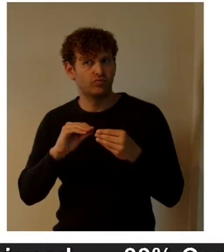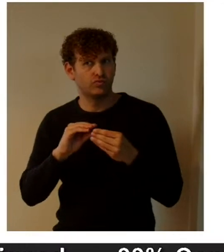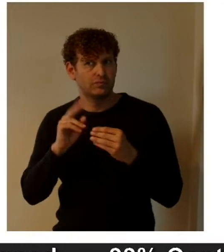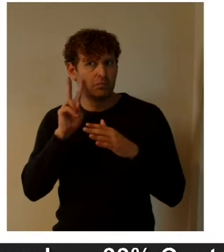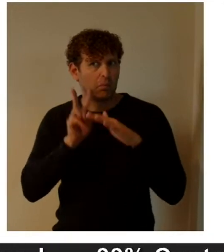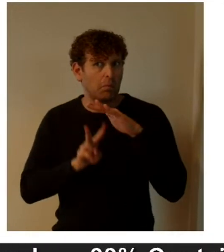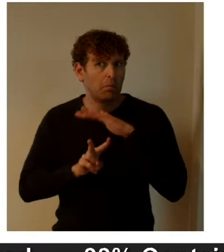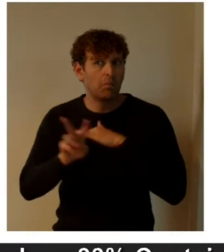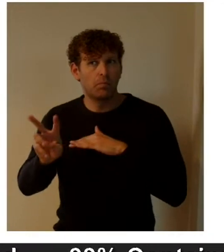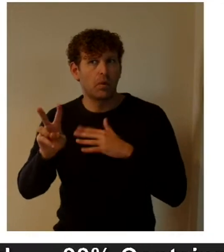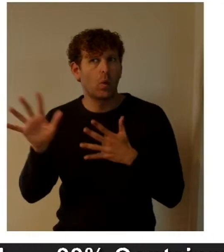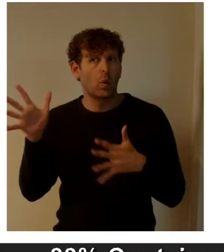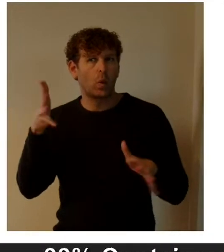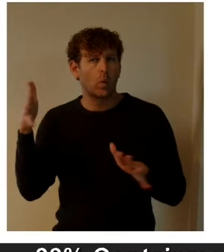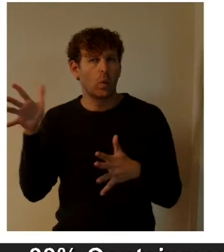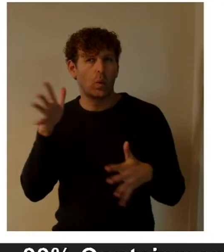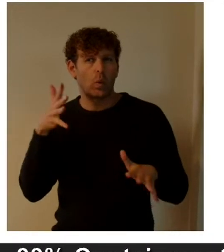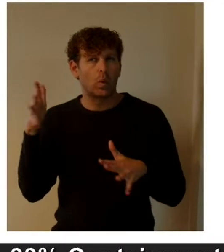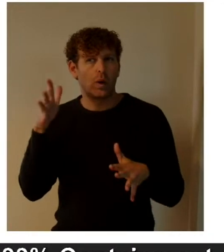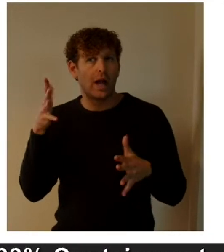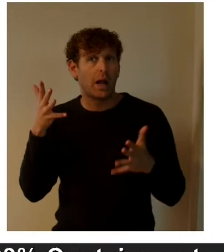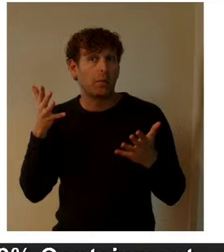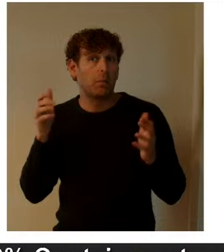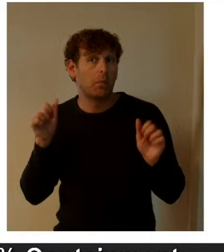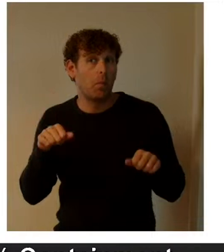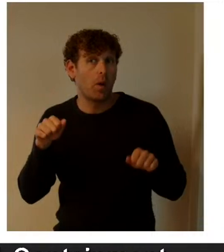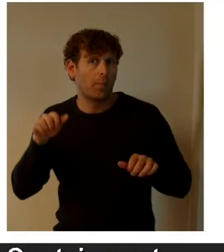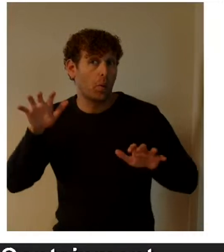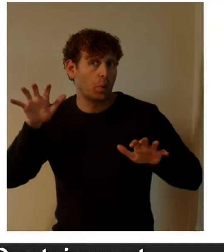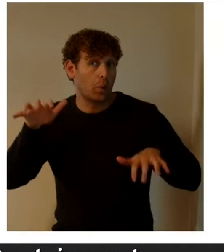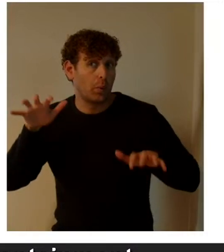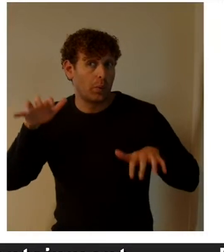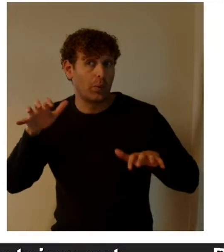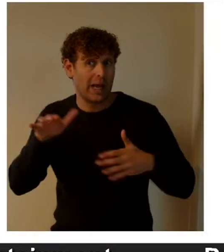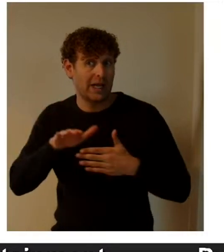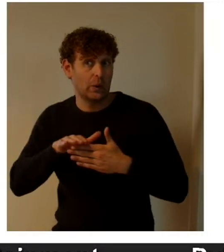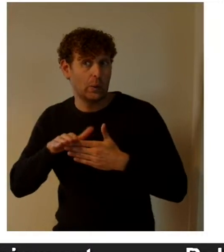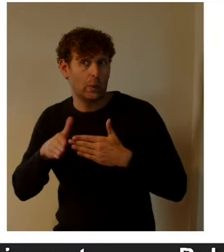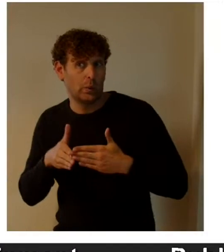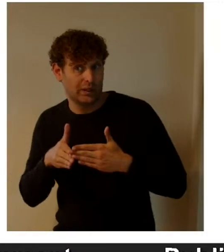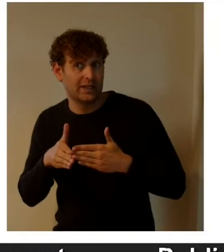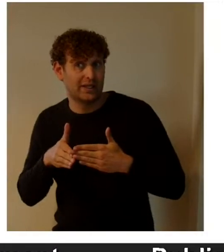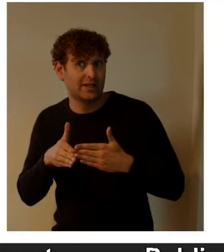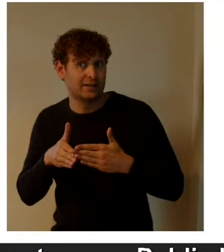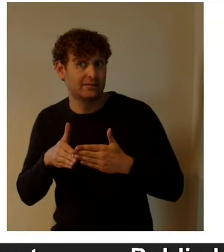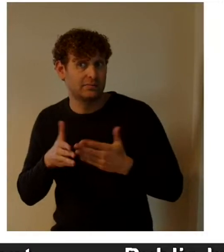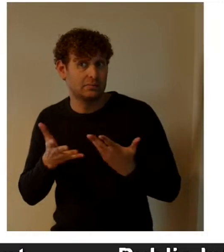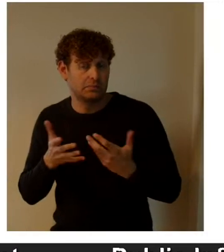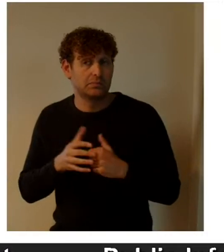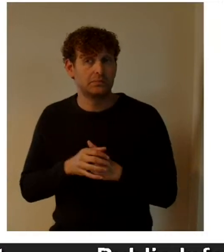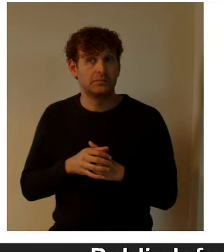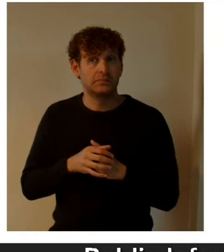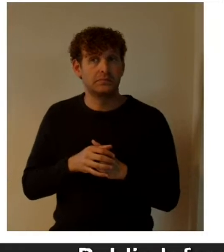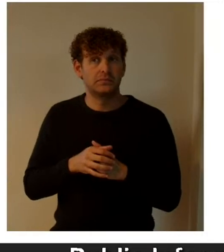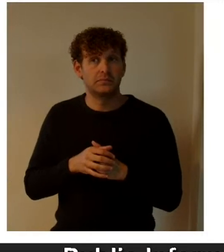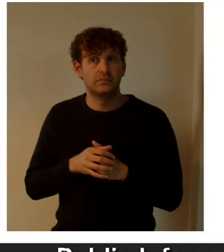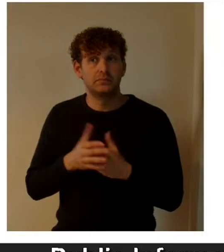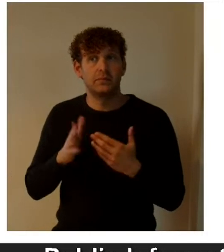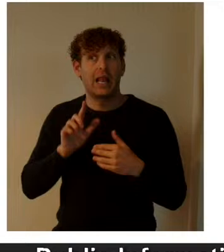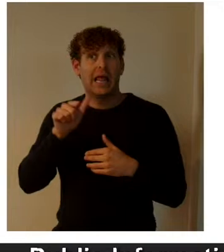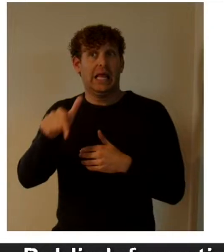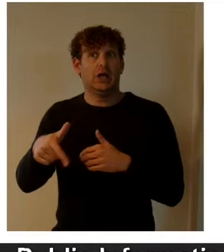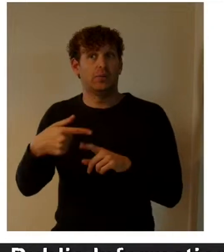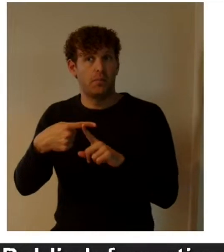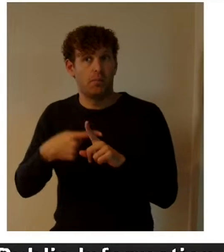potential window for rain beginning this weekend, and a larger window coming in the later part of this month. So we are planning for and have